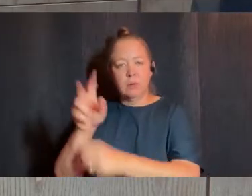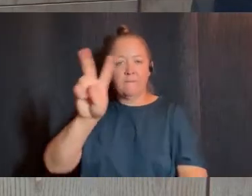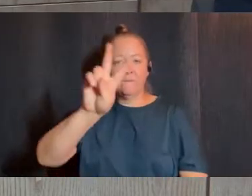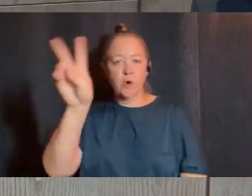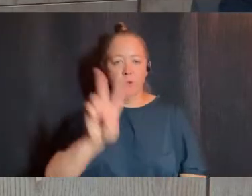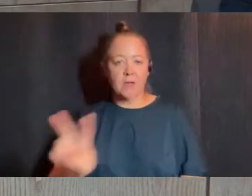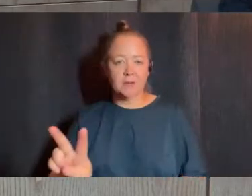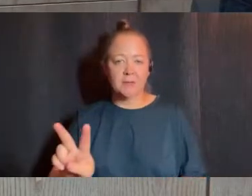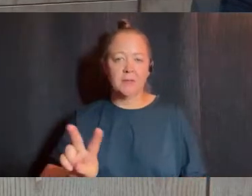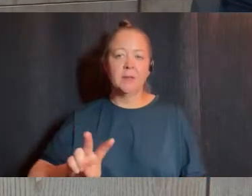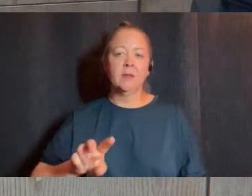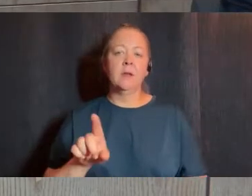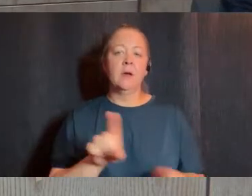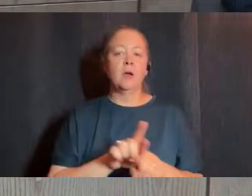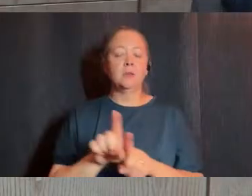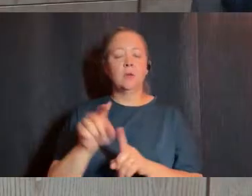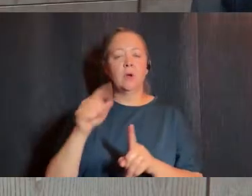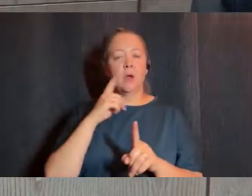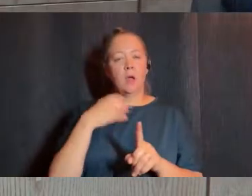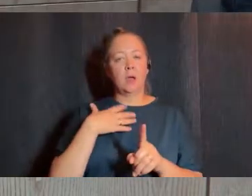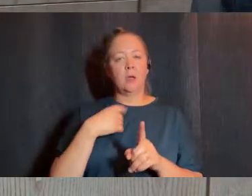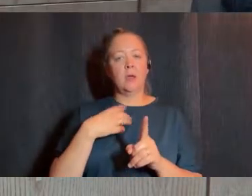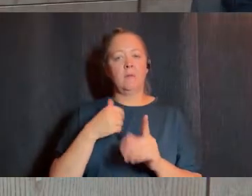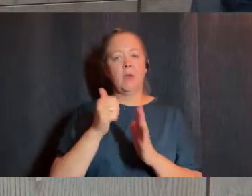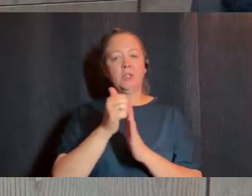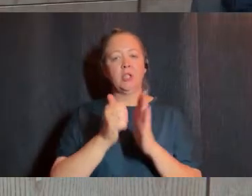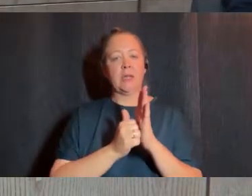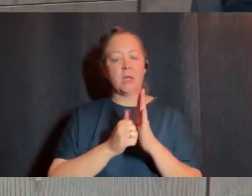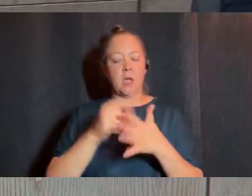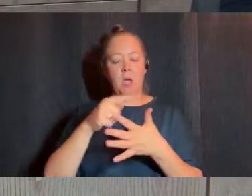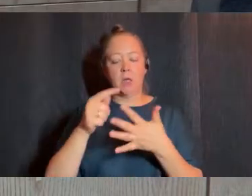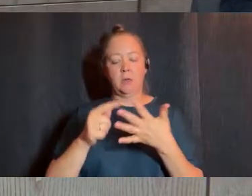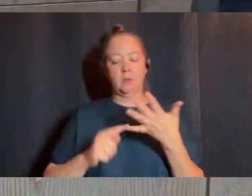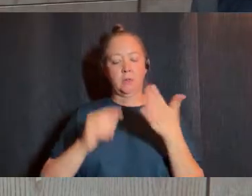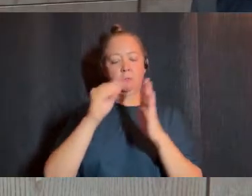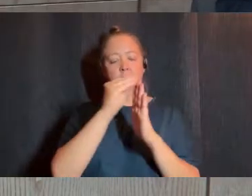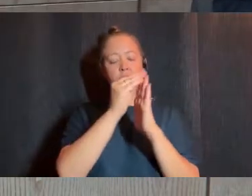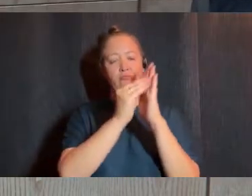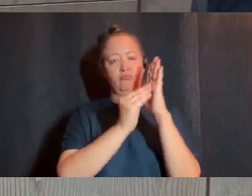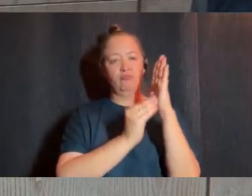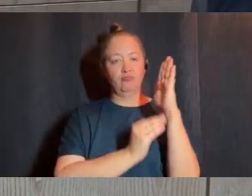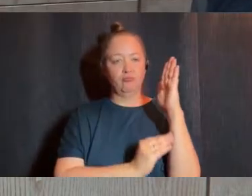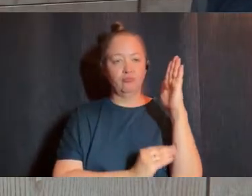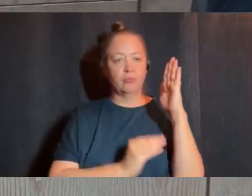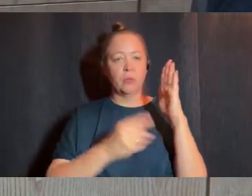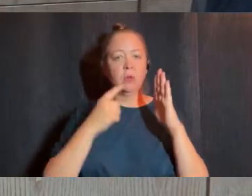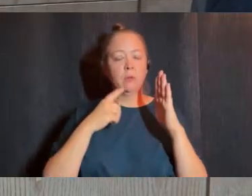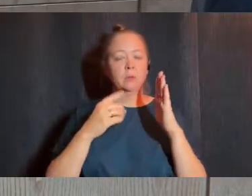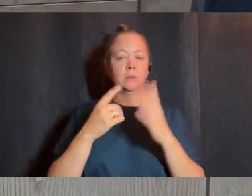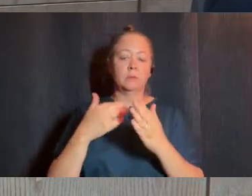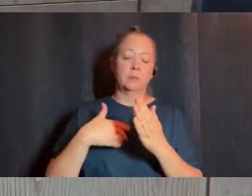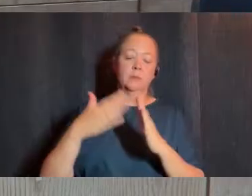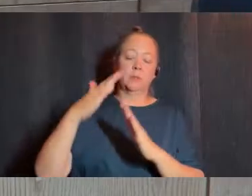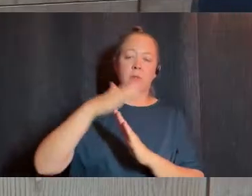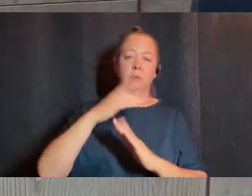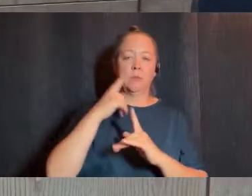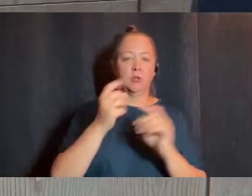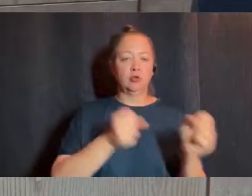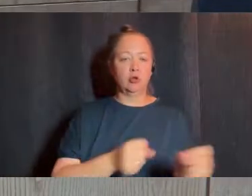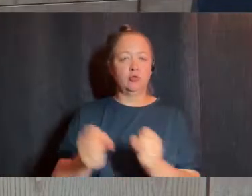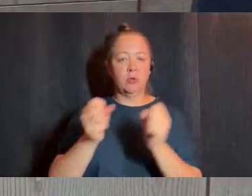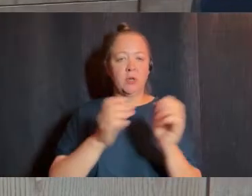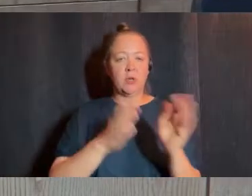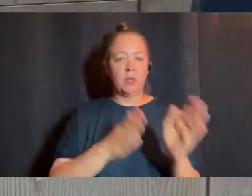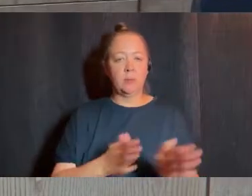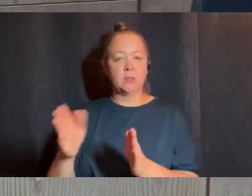I keep a running list of agenda items, and the top of my list for months now has been strategic planning and council priorities.